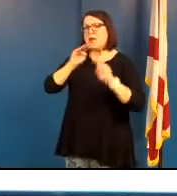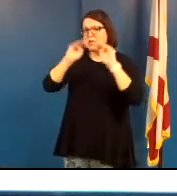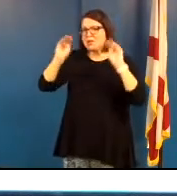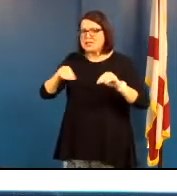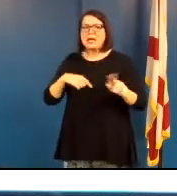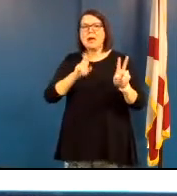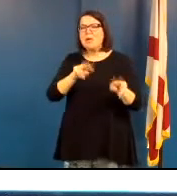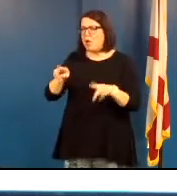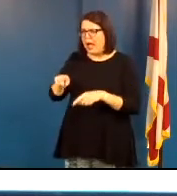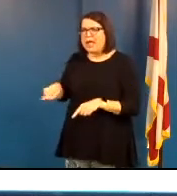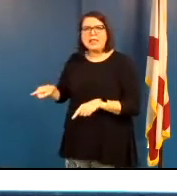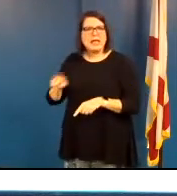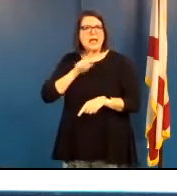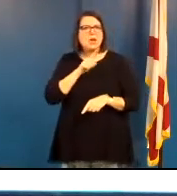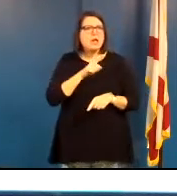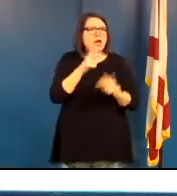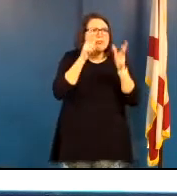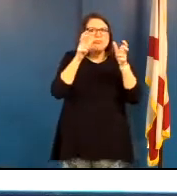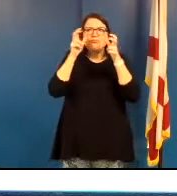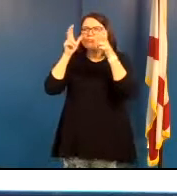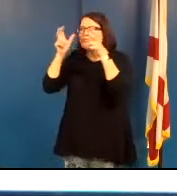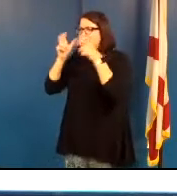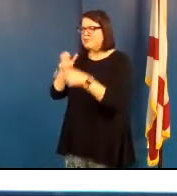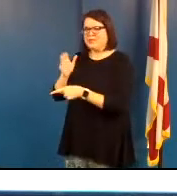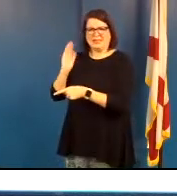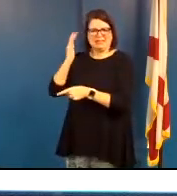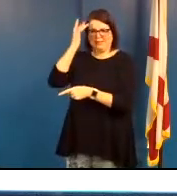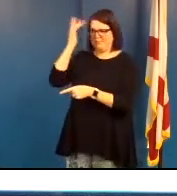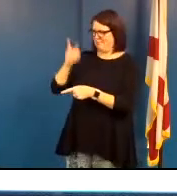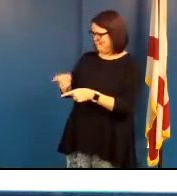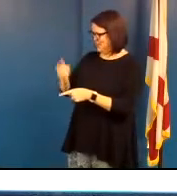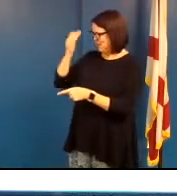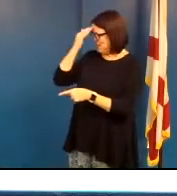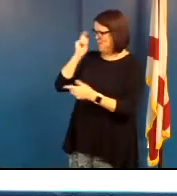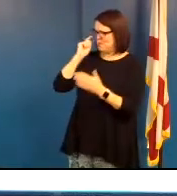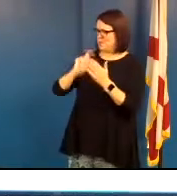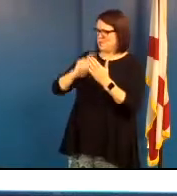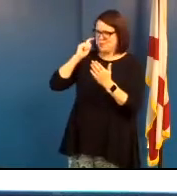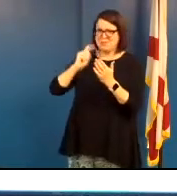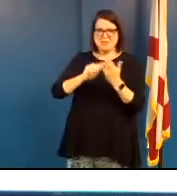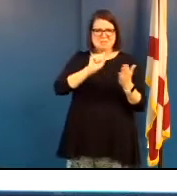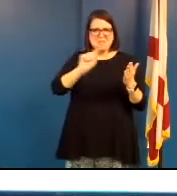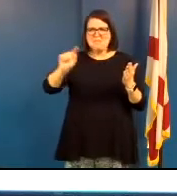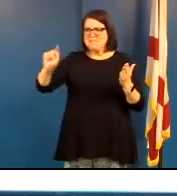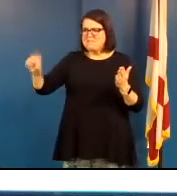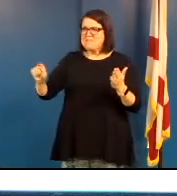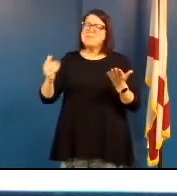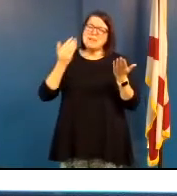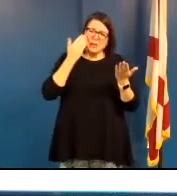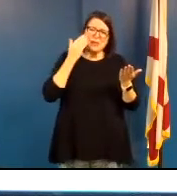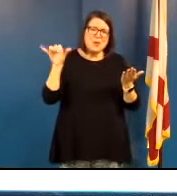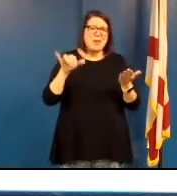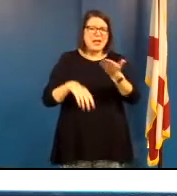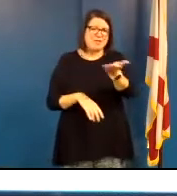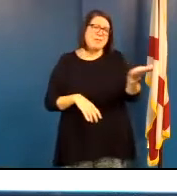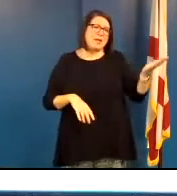was awesome. And just like everybody else, you know, they're struggling, but they're doing a great job trying to.